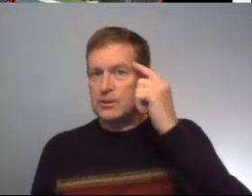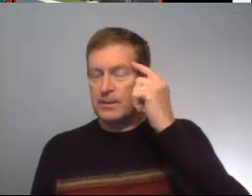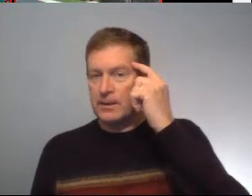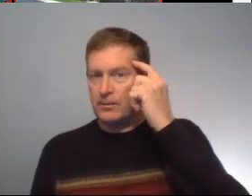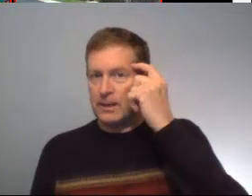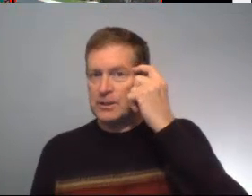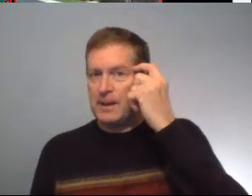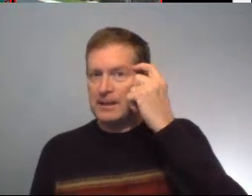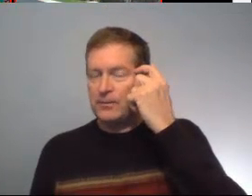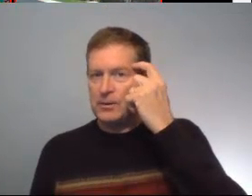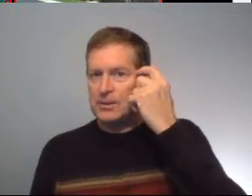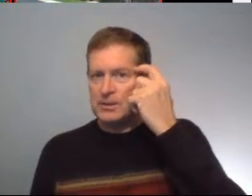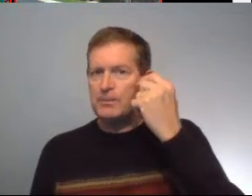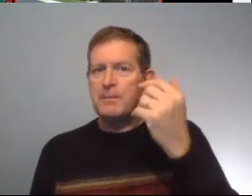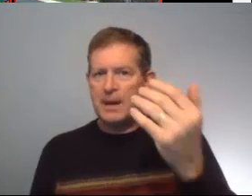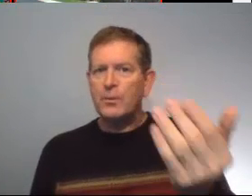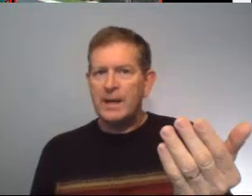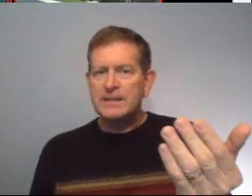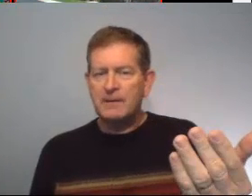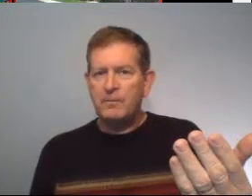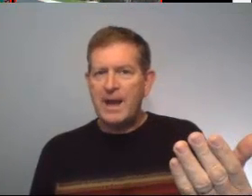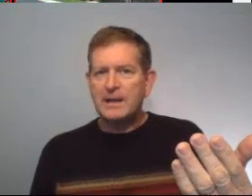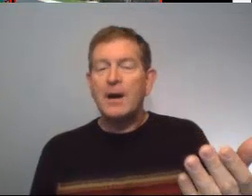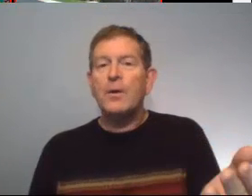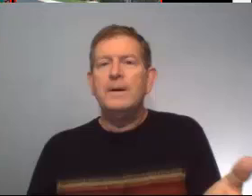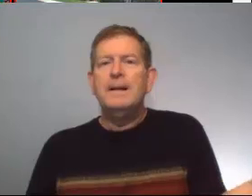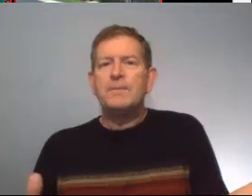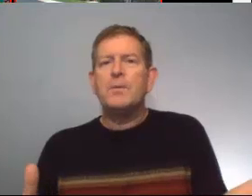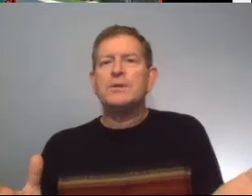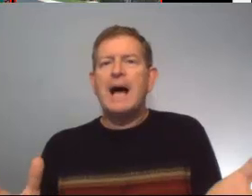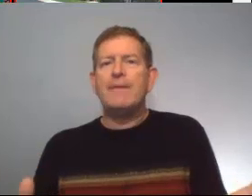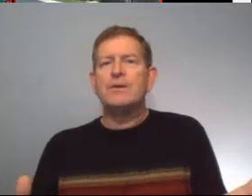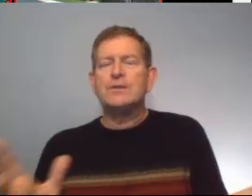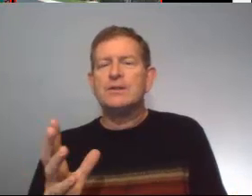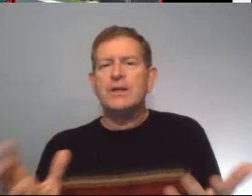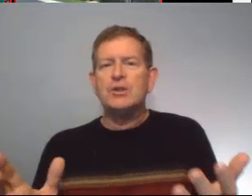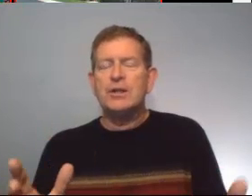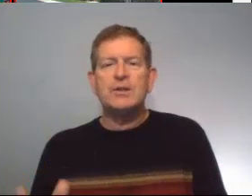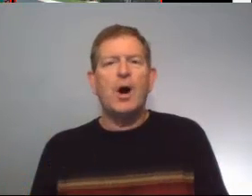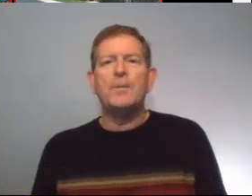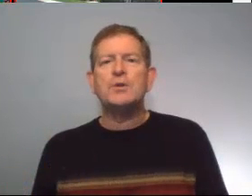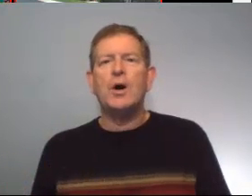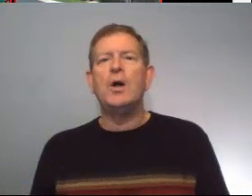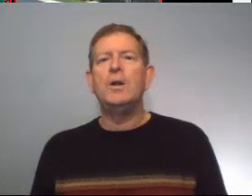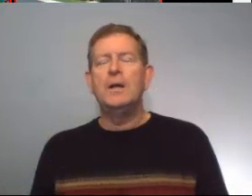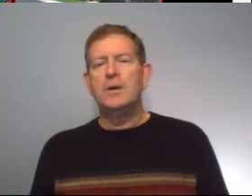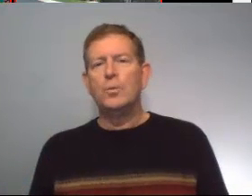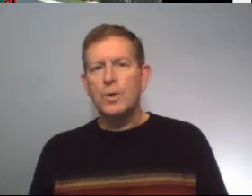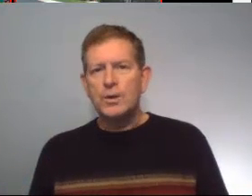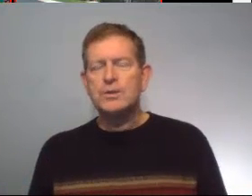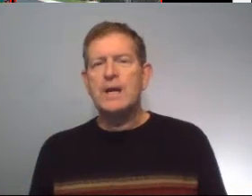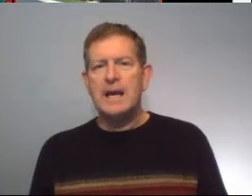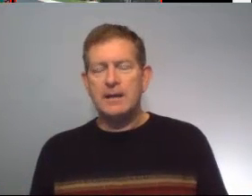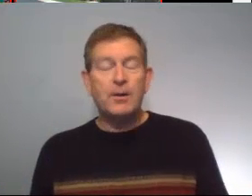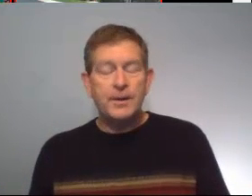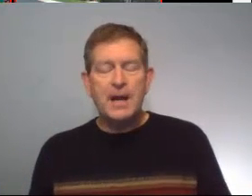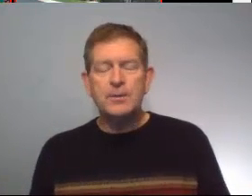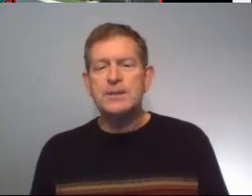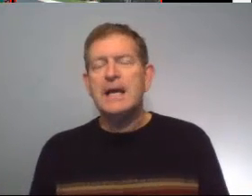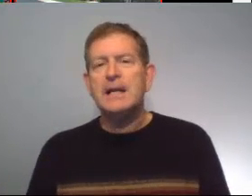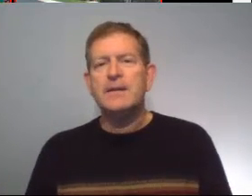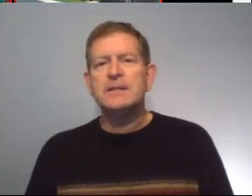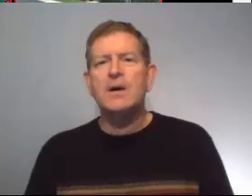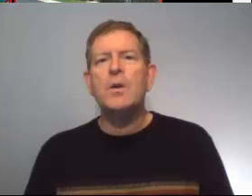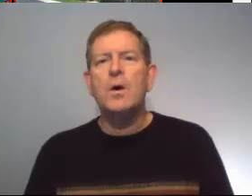Pretty much I'm going to expect of you to simply memorize that fact, although the most obvious distinction is that almost all words and all